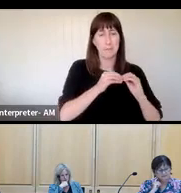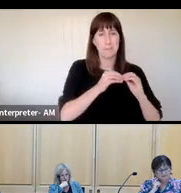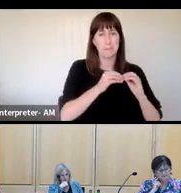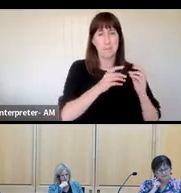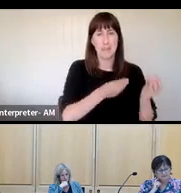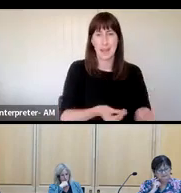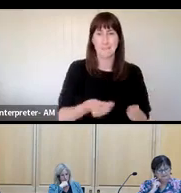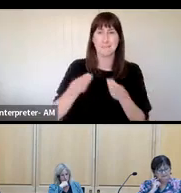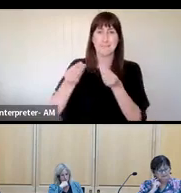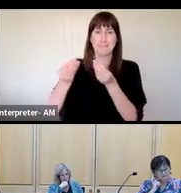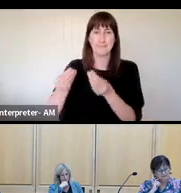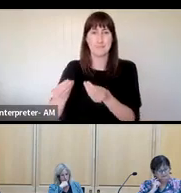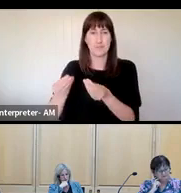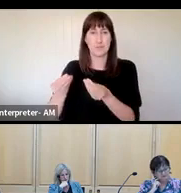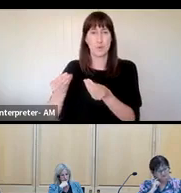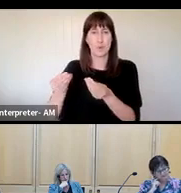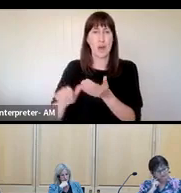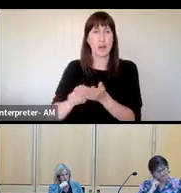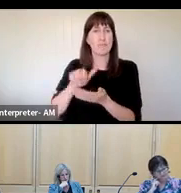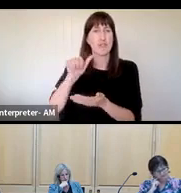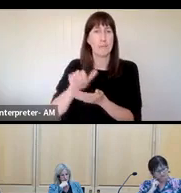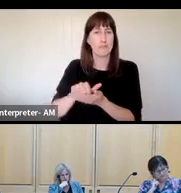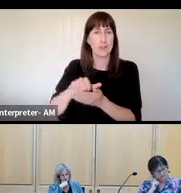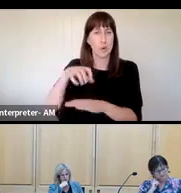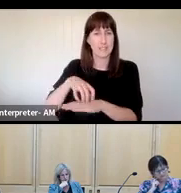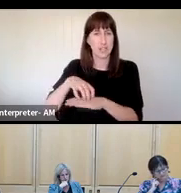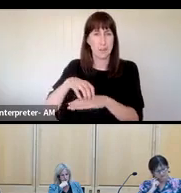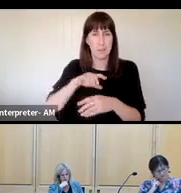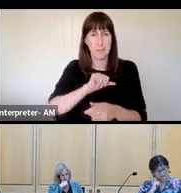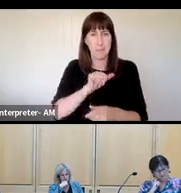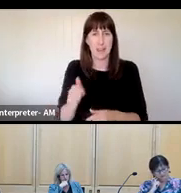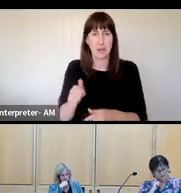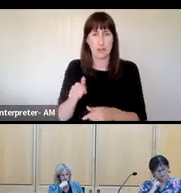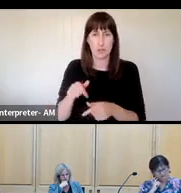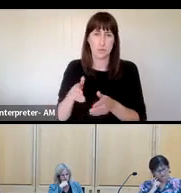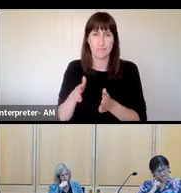efficient resolution by the appropriate organisation.